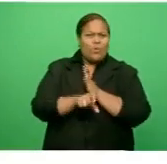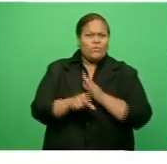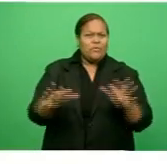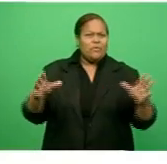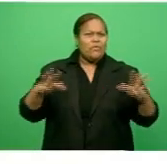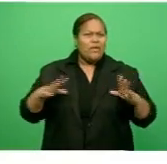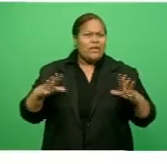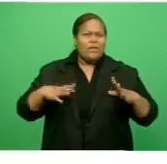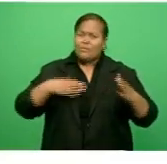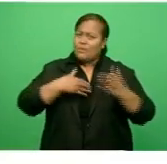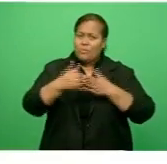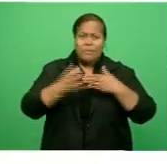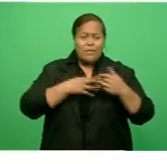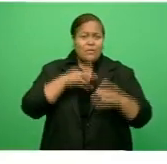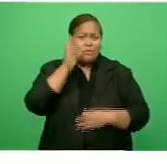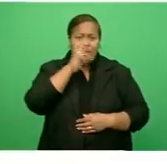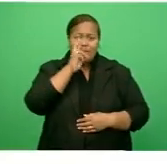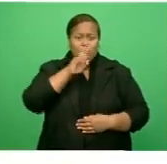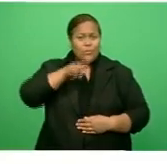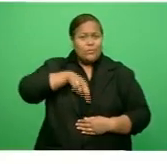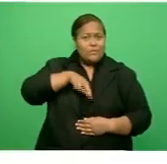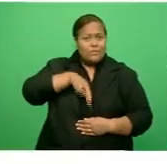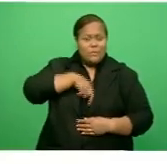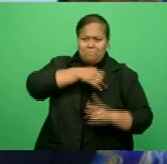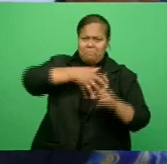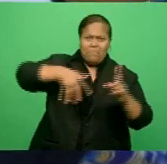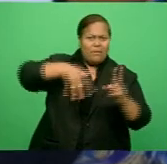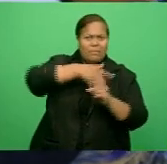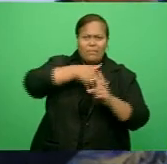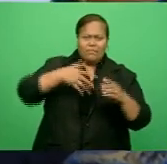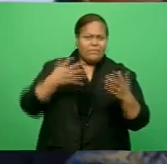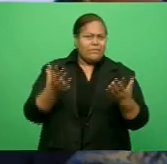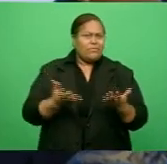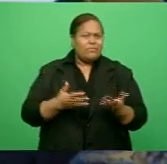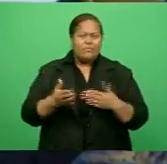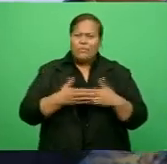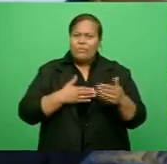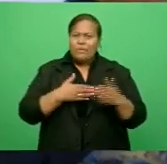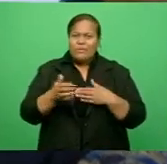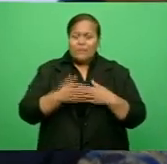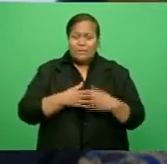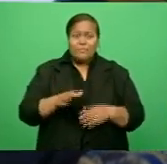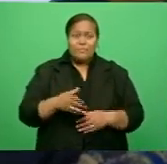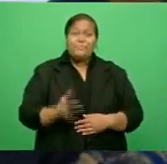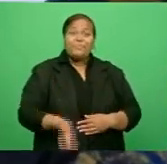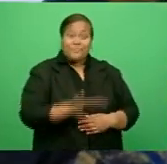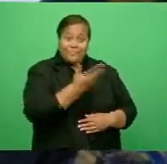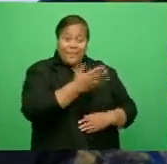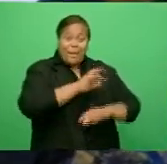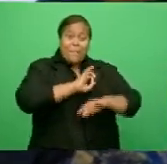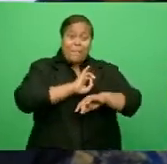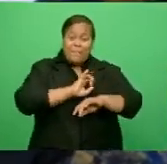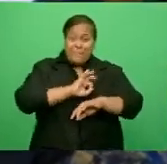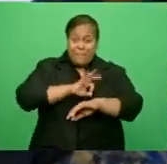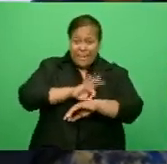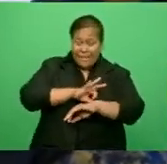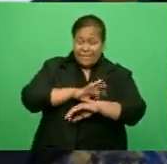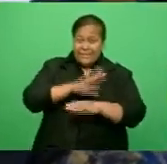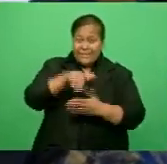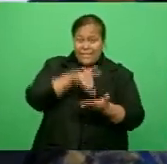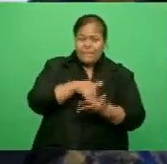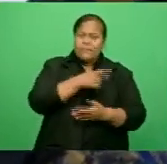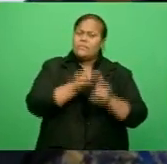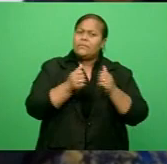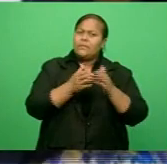race, religion, caste, or creed. Meanwhile, the Sai Prema Medical Center began its operation 2 years